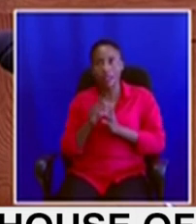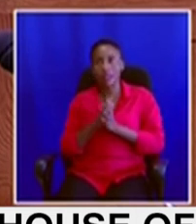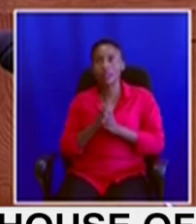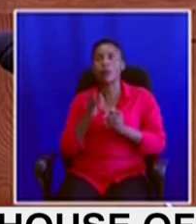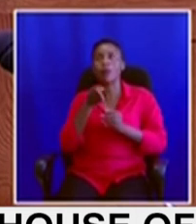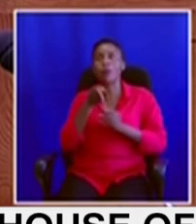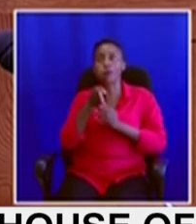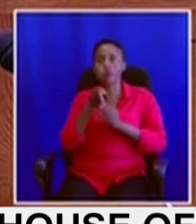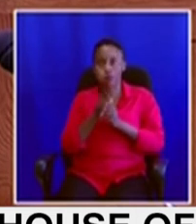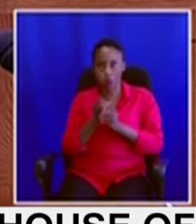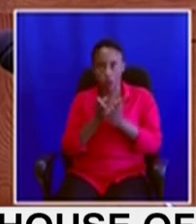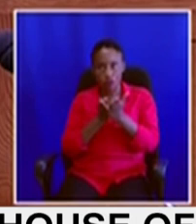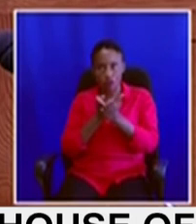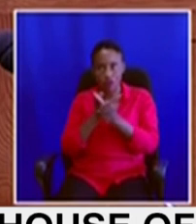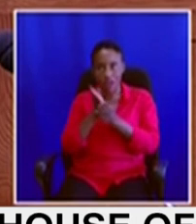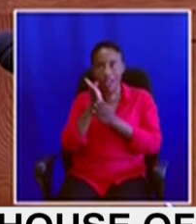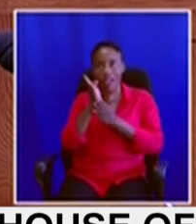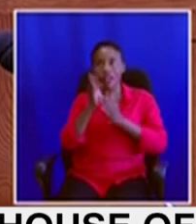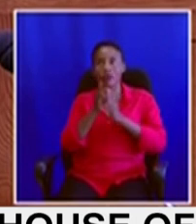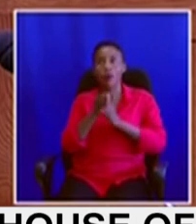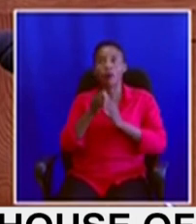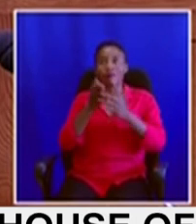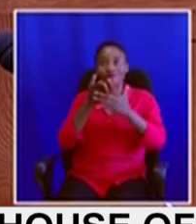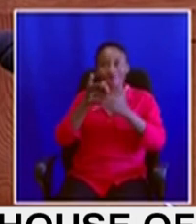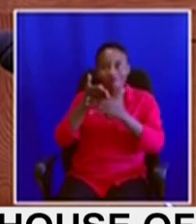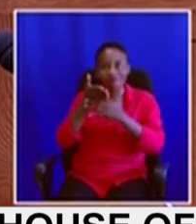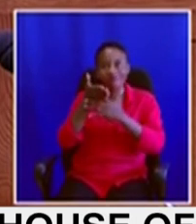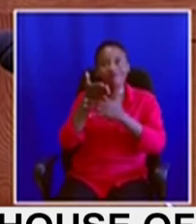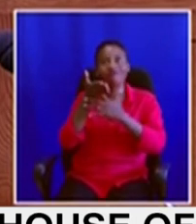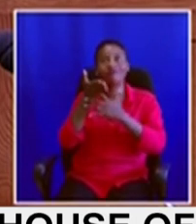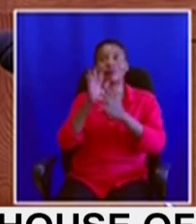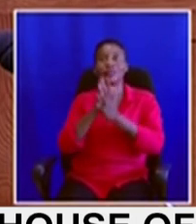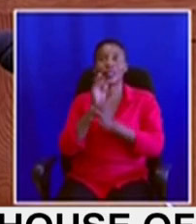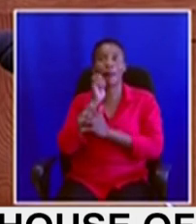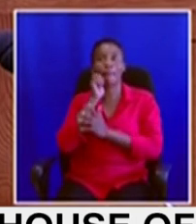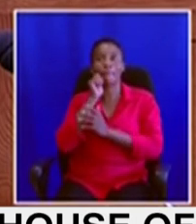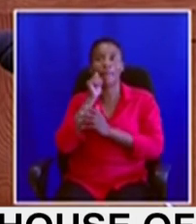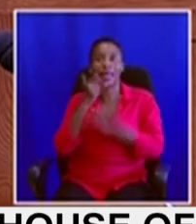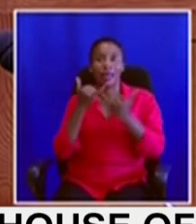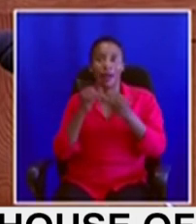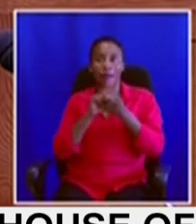passage into manhood and ultimately into